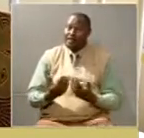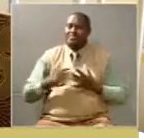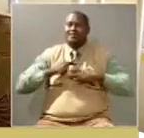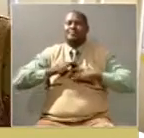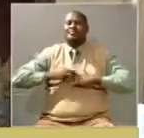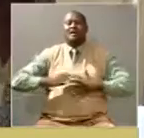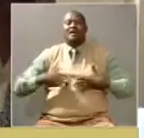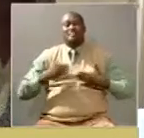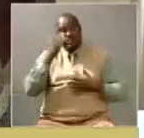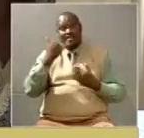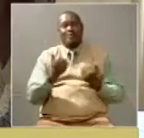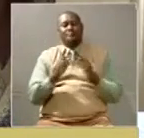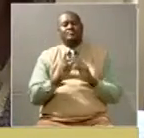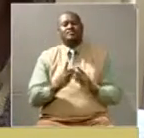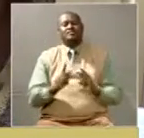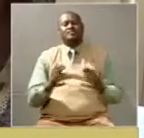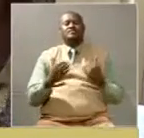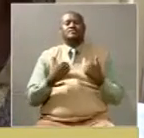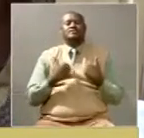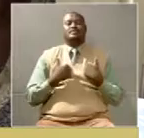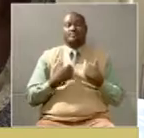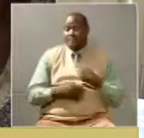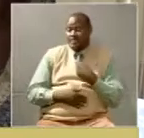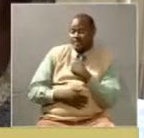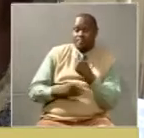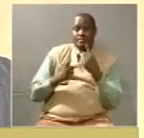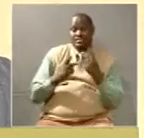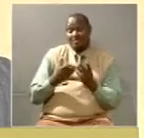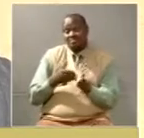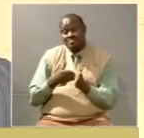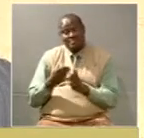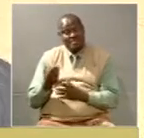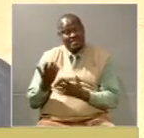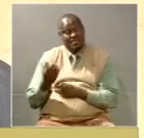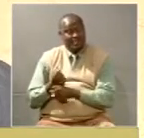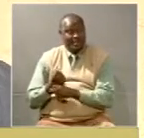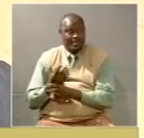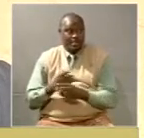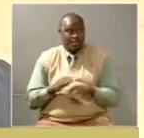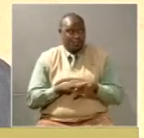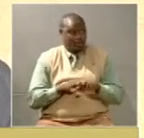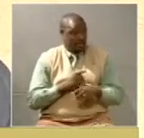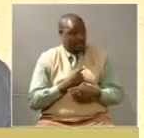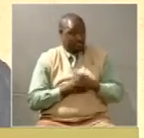yebaka bulungi. She says this has affected her economically. Era nsigalawo nga